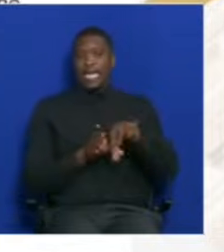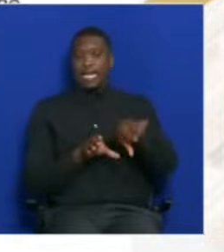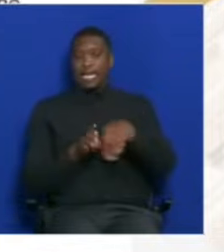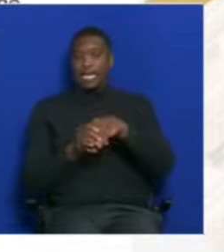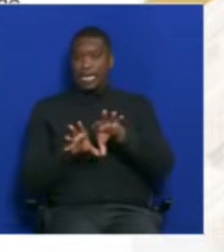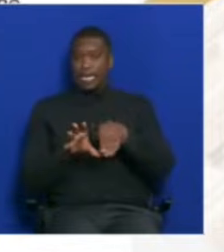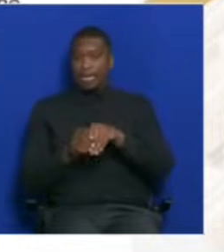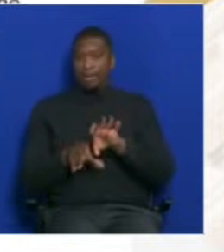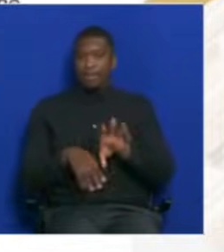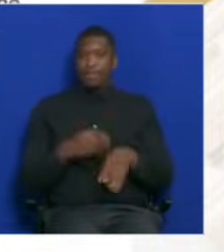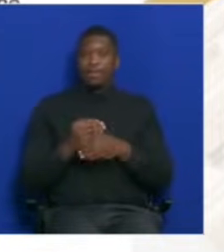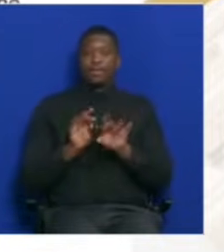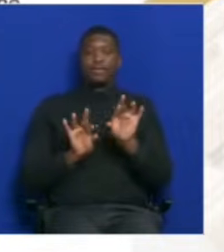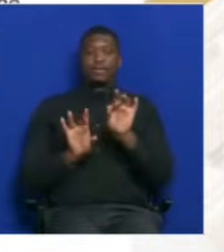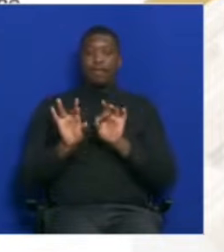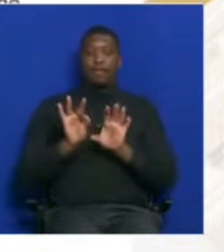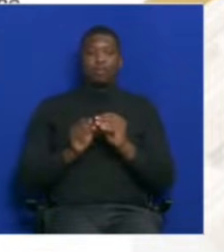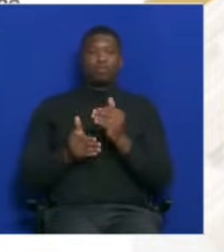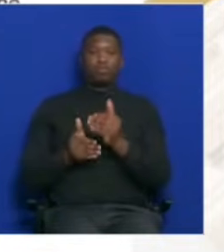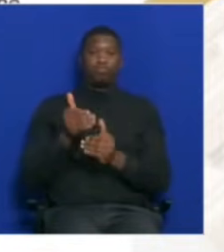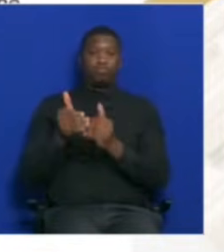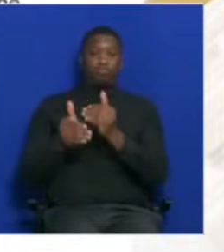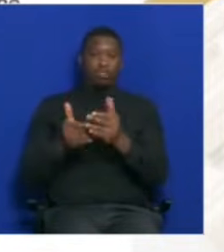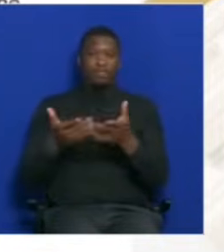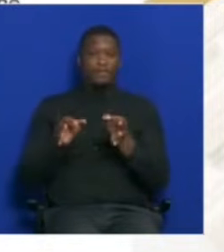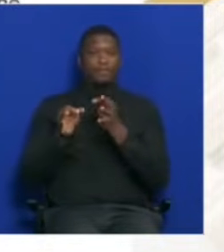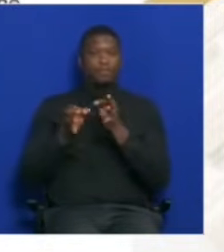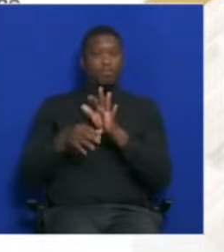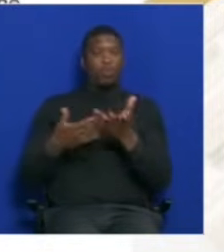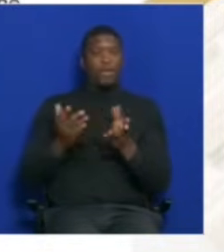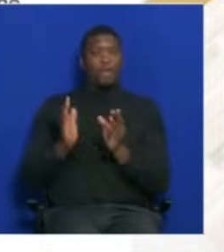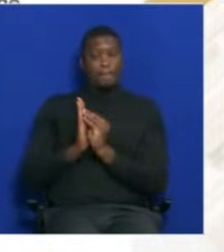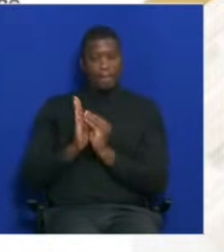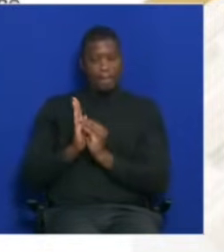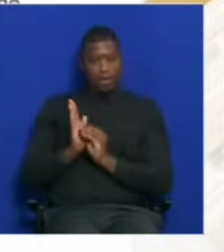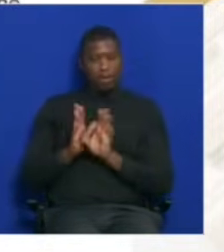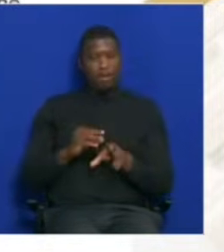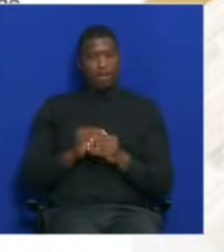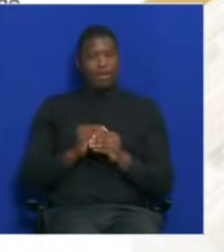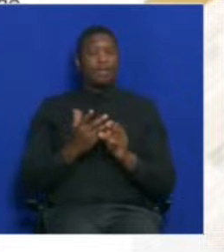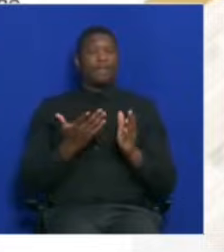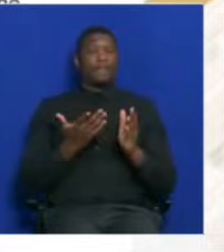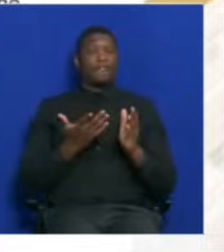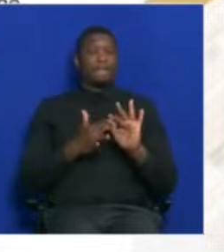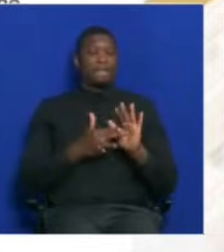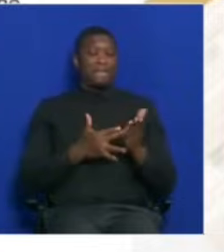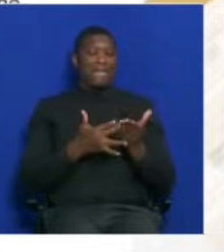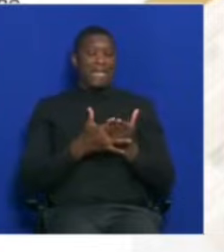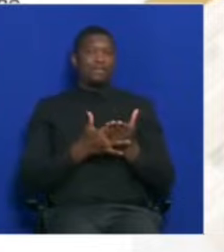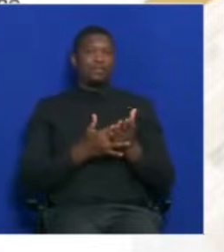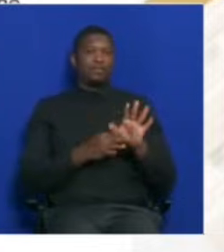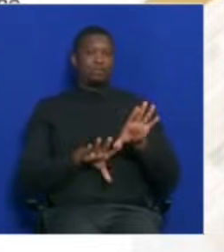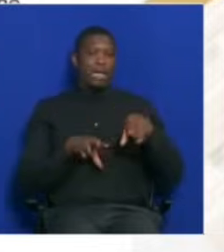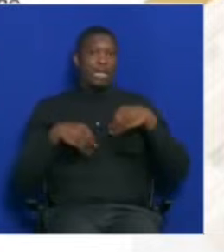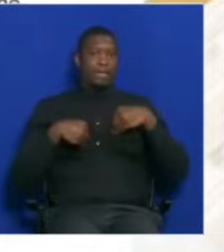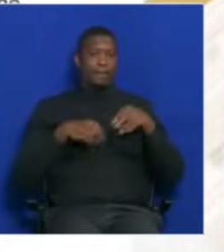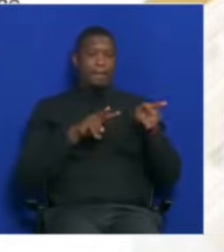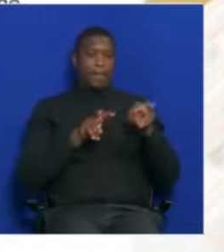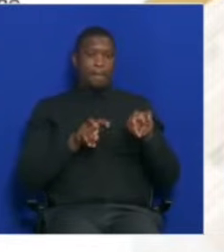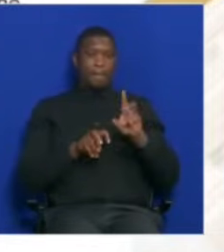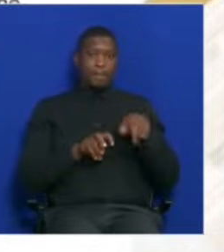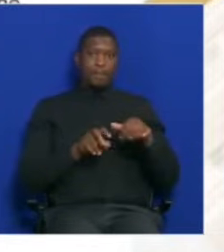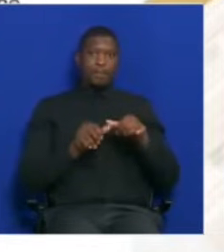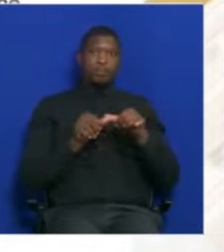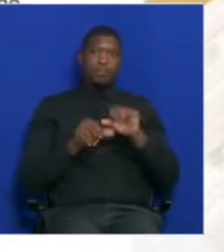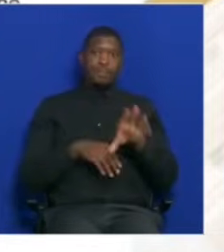manual and case selection criteria be fully operationalized, including a single designated intake